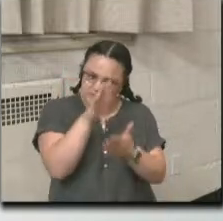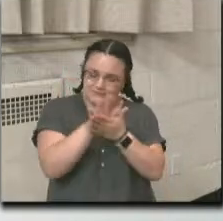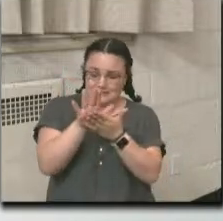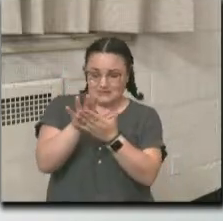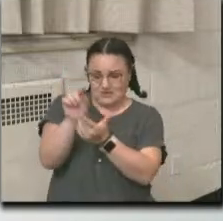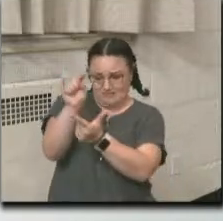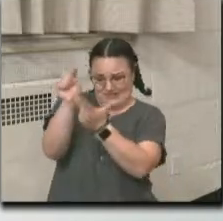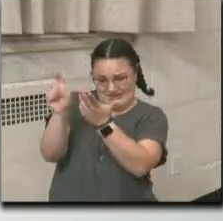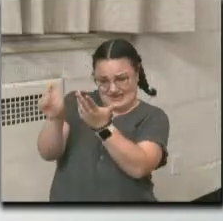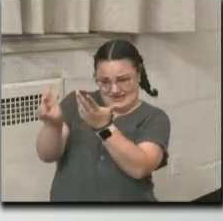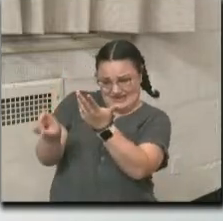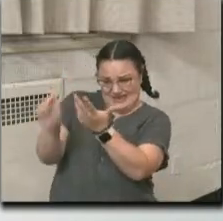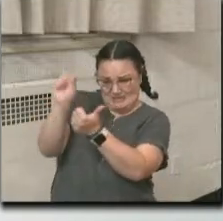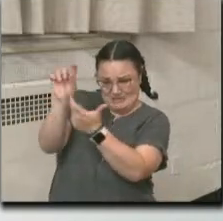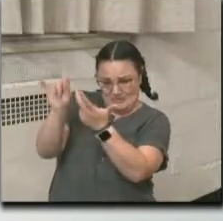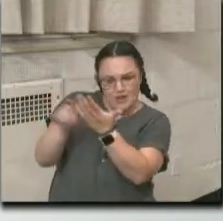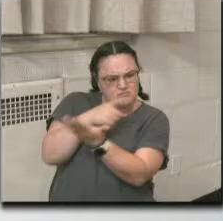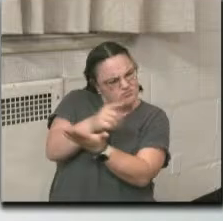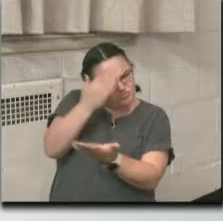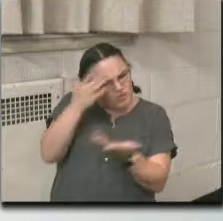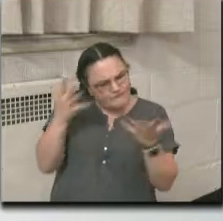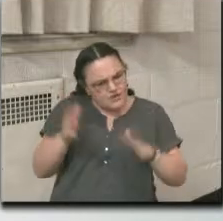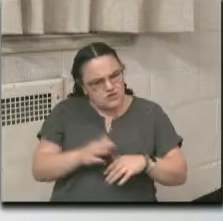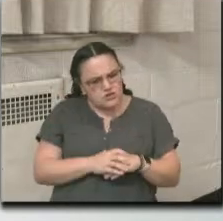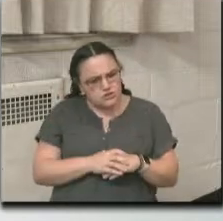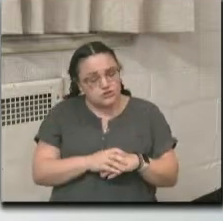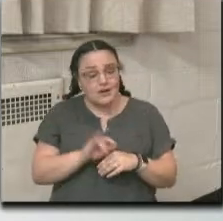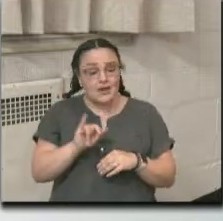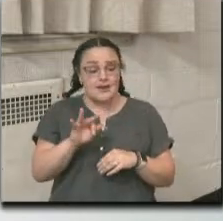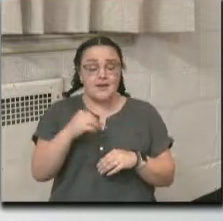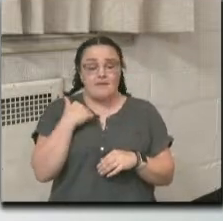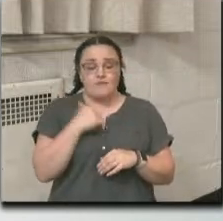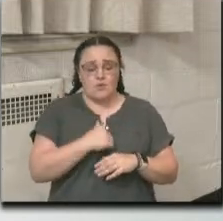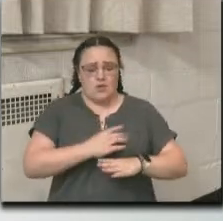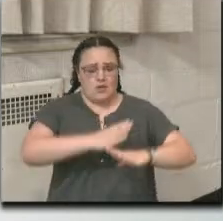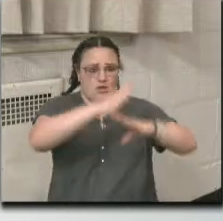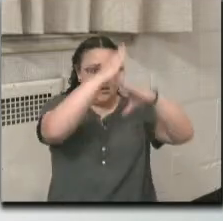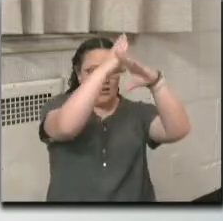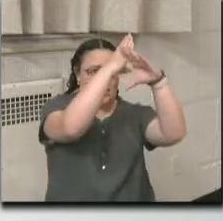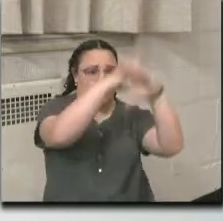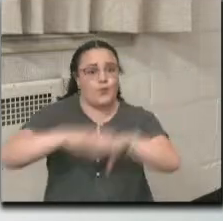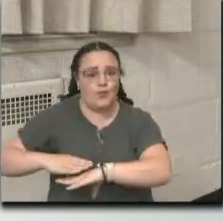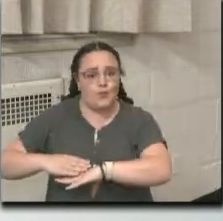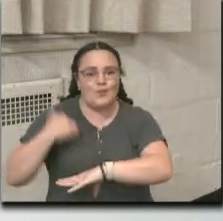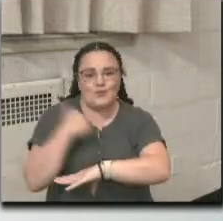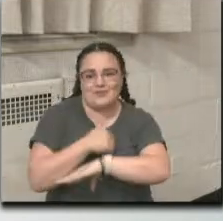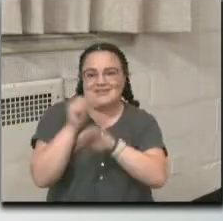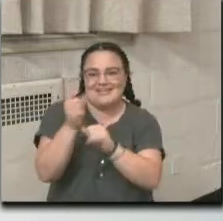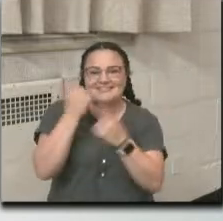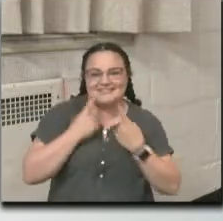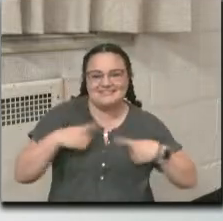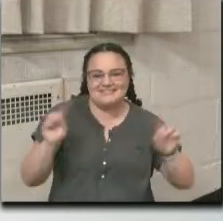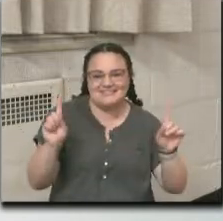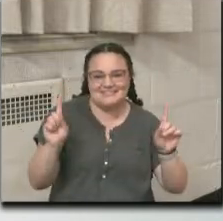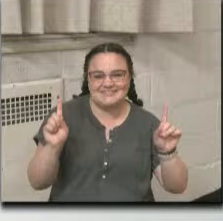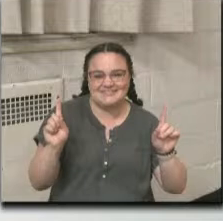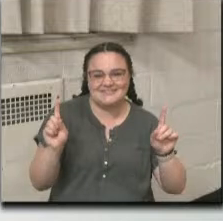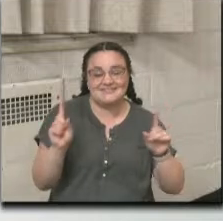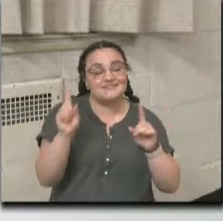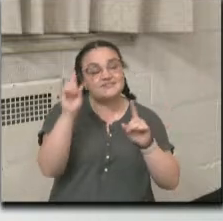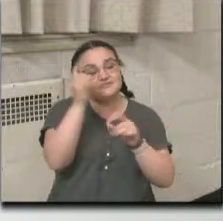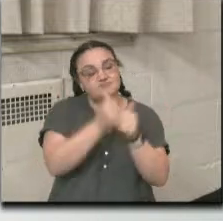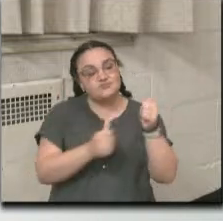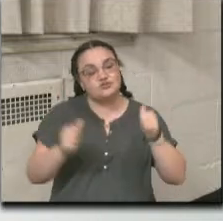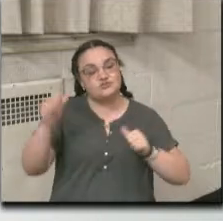needs. And if we get out of each other's way, we'll be extremely successful. So Superintendent